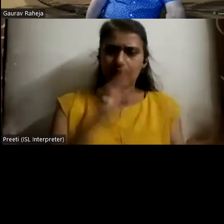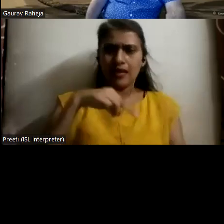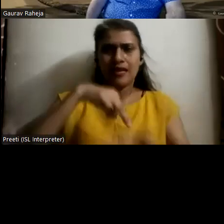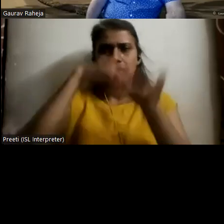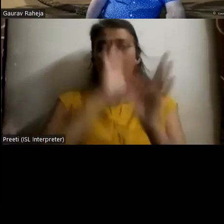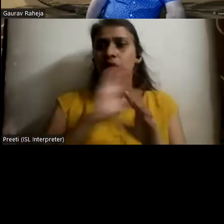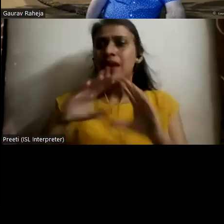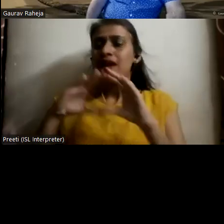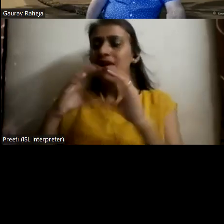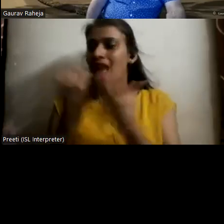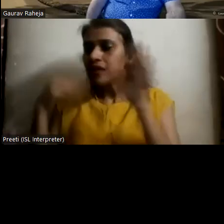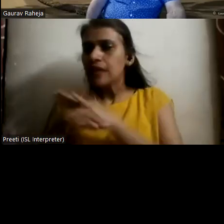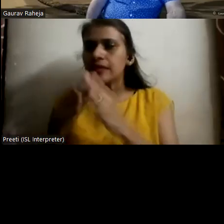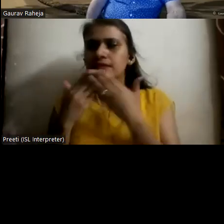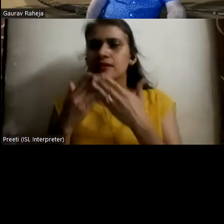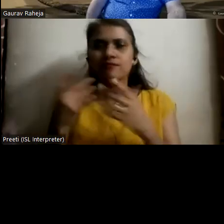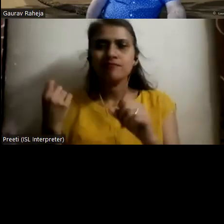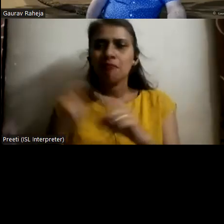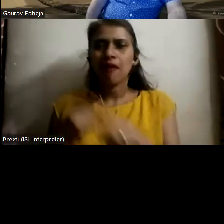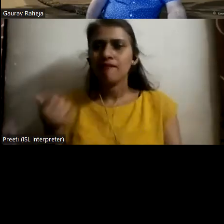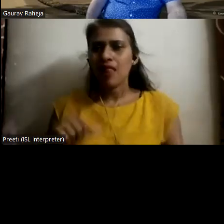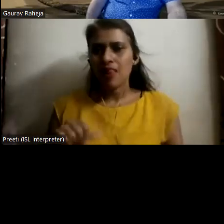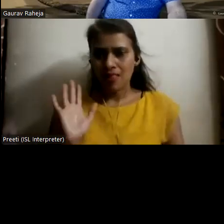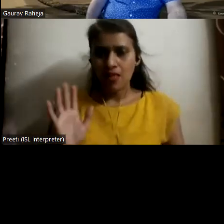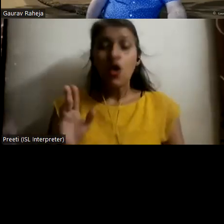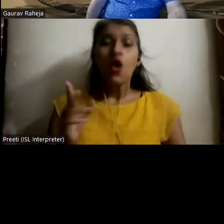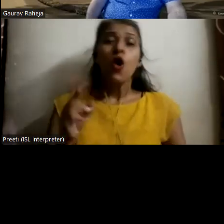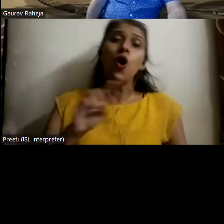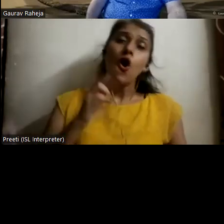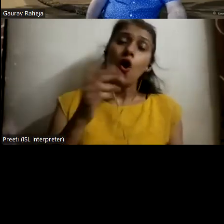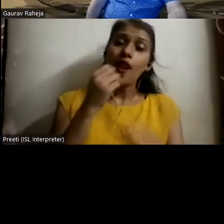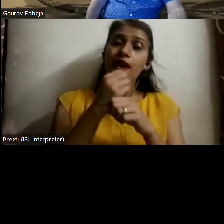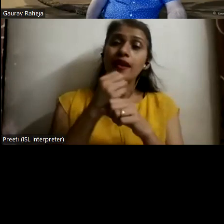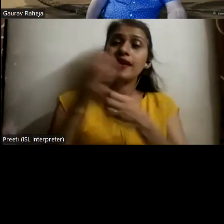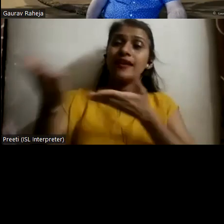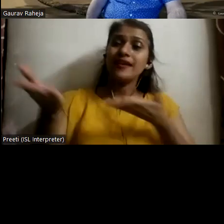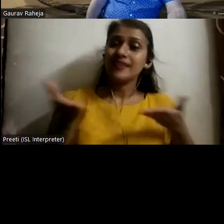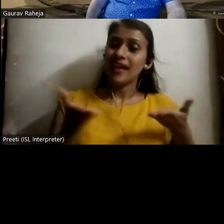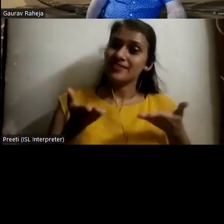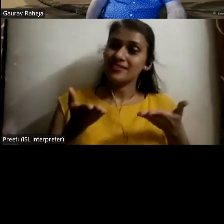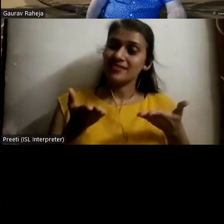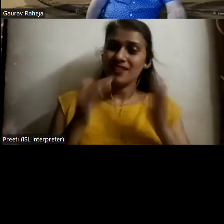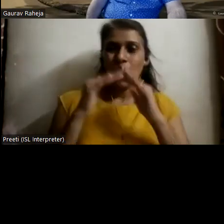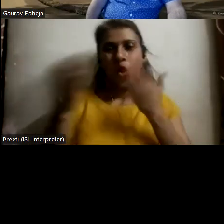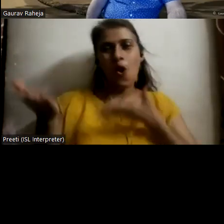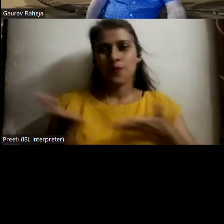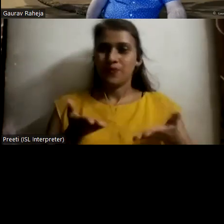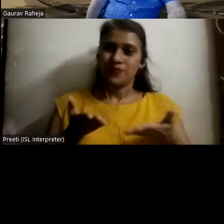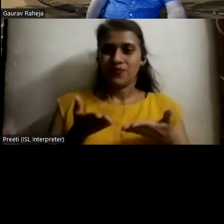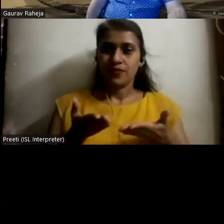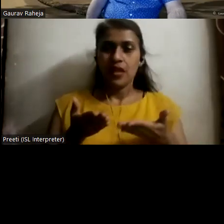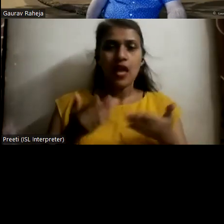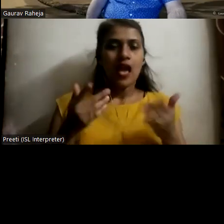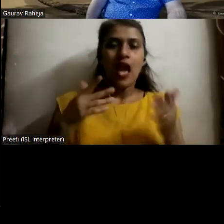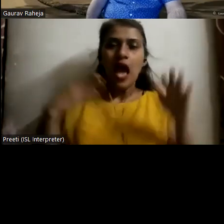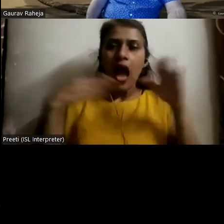totality, it's like calling a guest to your home, but restricting his or her access and